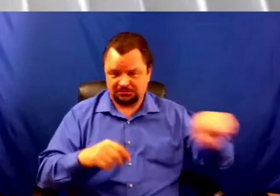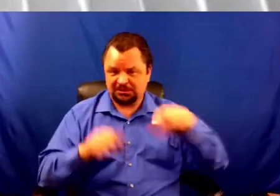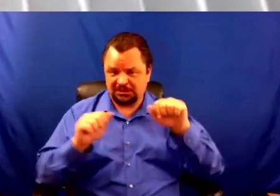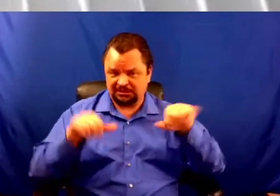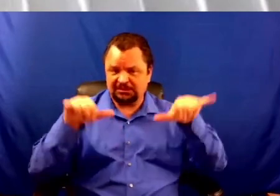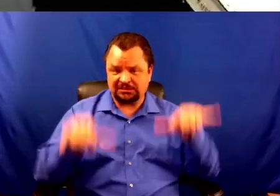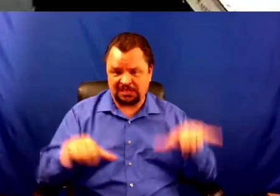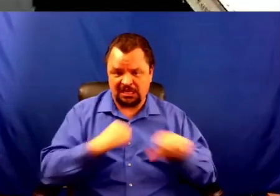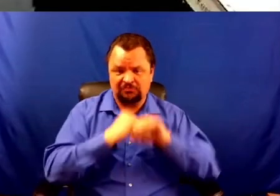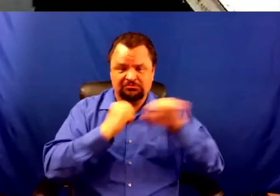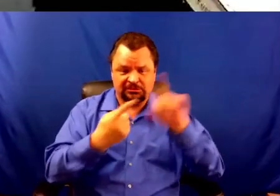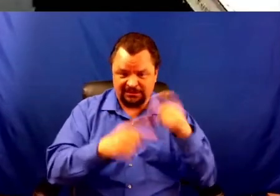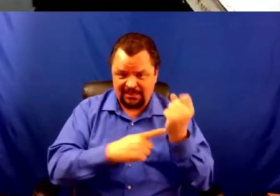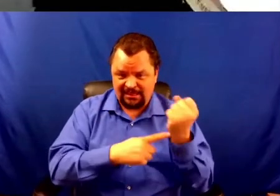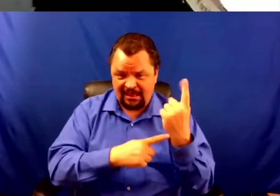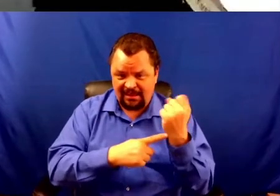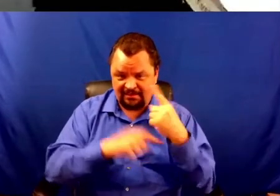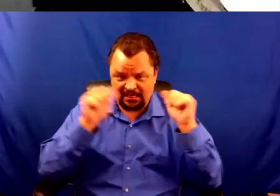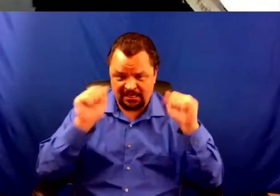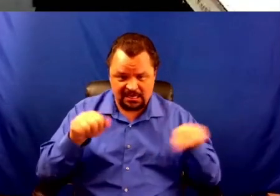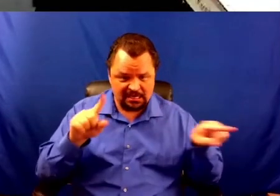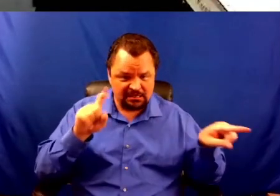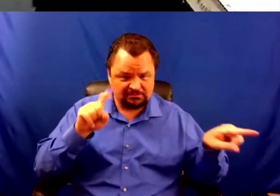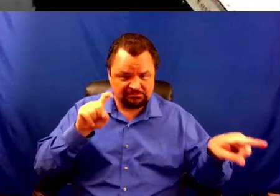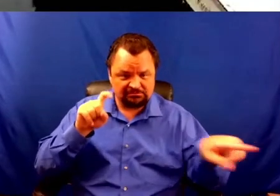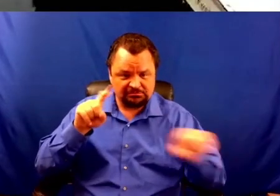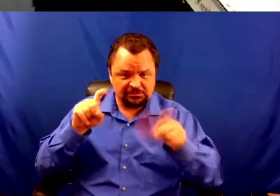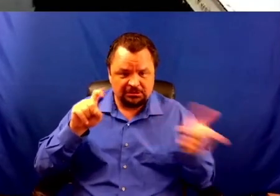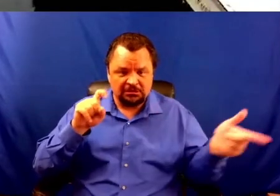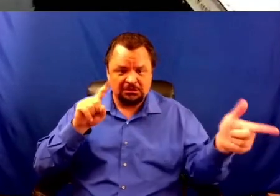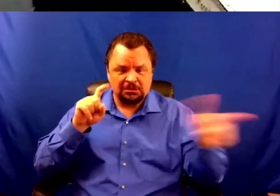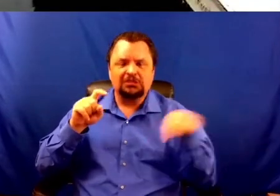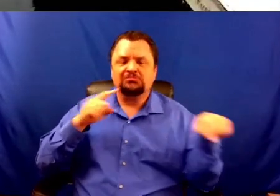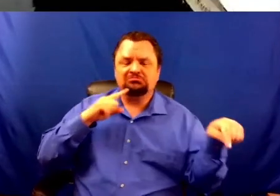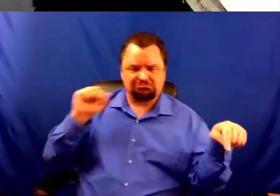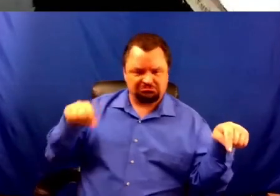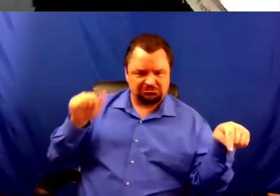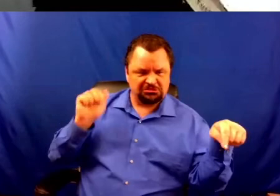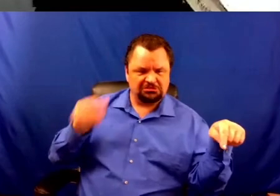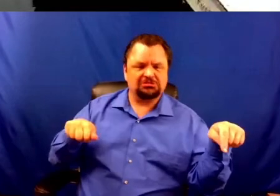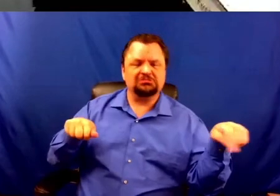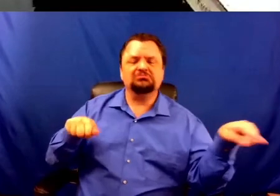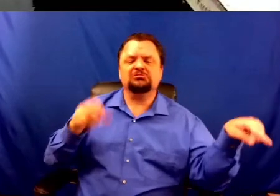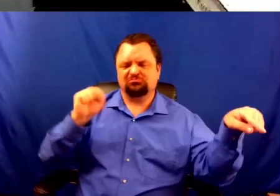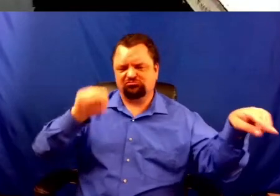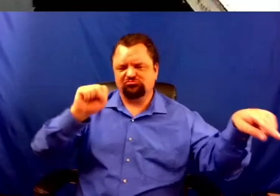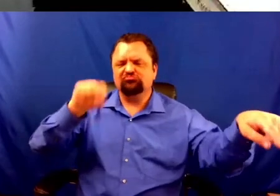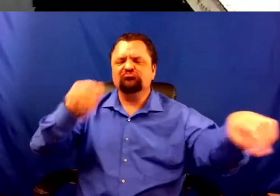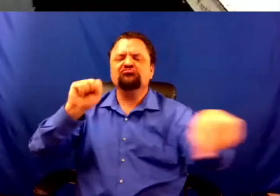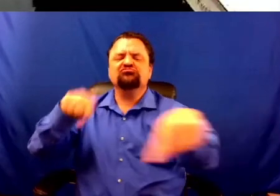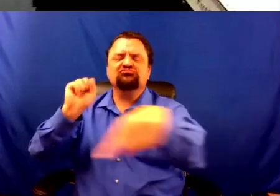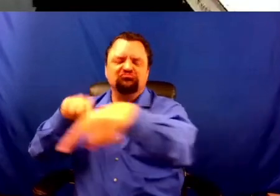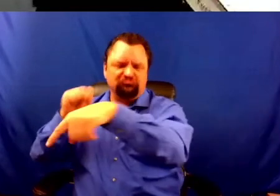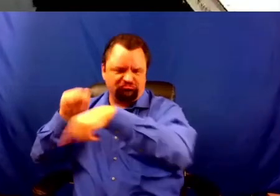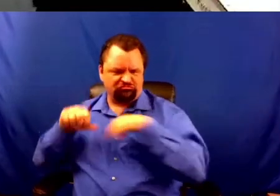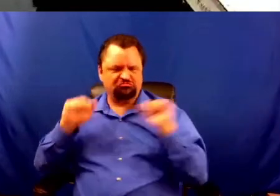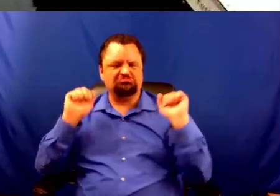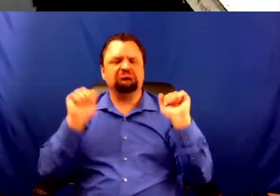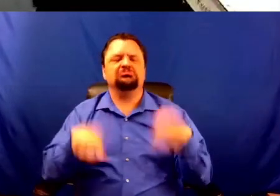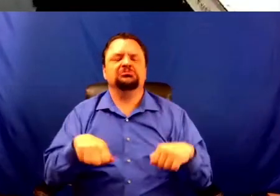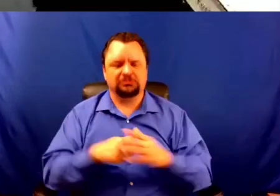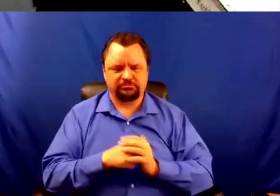up, thumbs down, we're good. Proceed. Yes. So, at this point